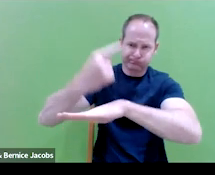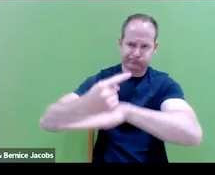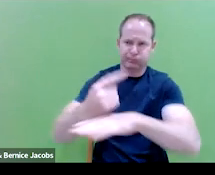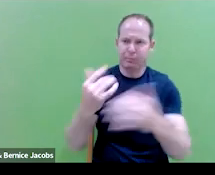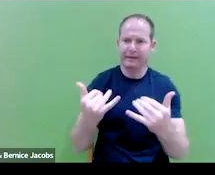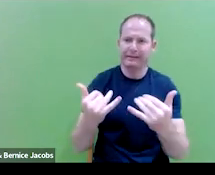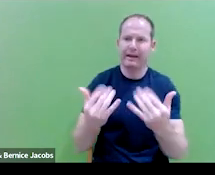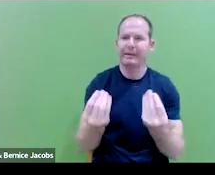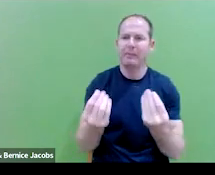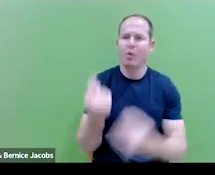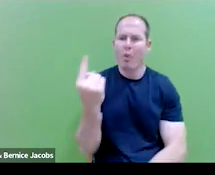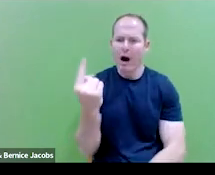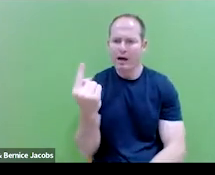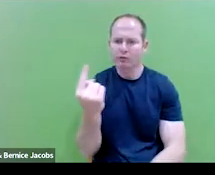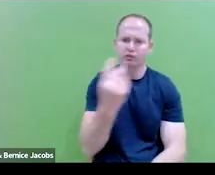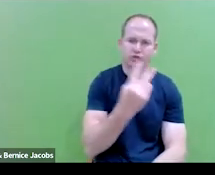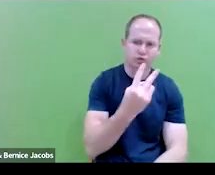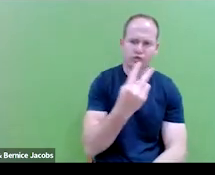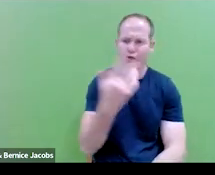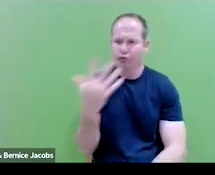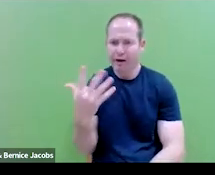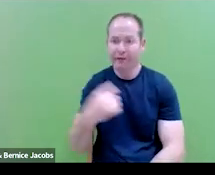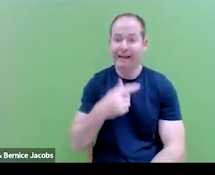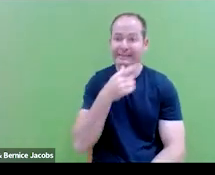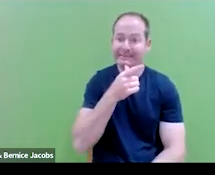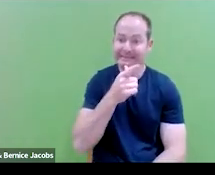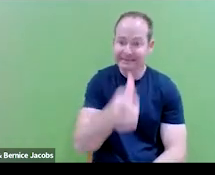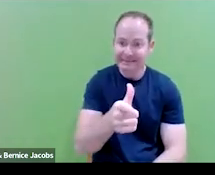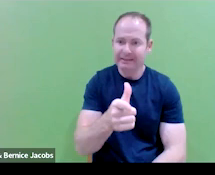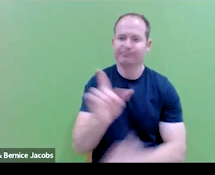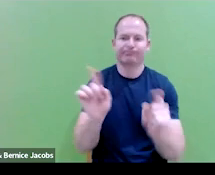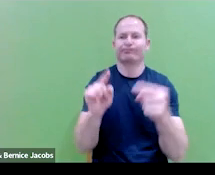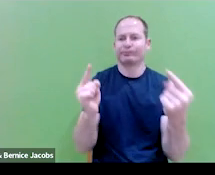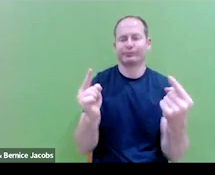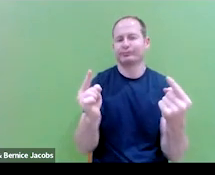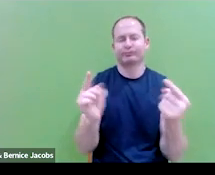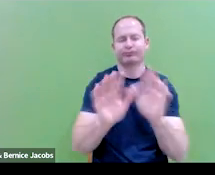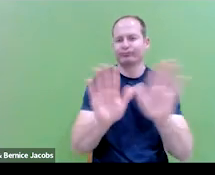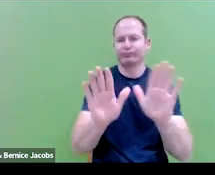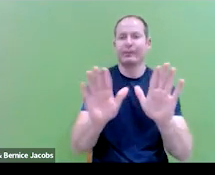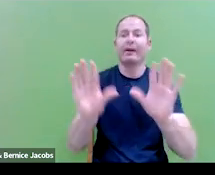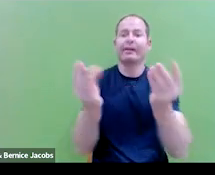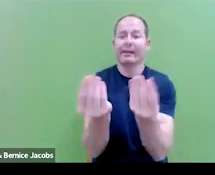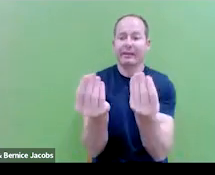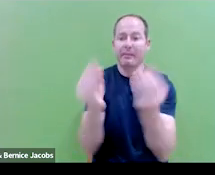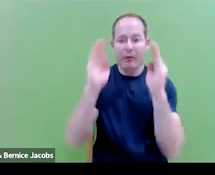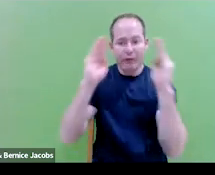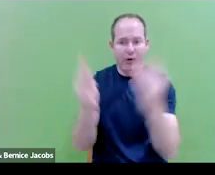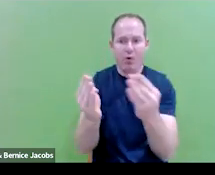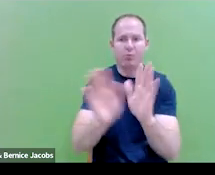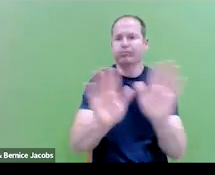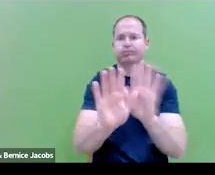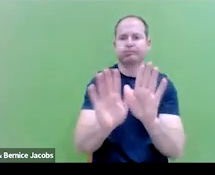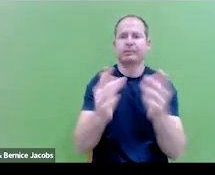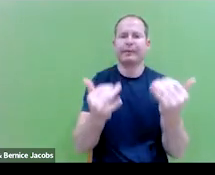number 1 and which one is number 5. So I wouldn't focus on the numbers. And so I'm going to show you how I best remember